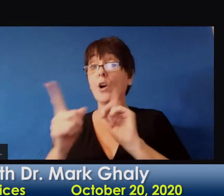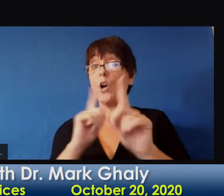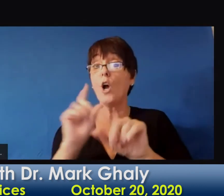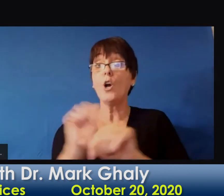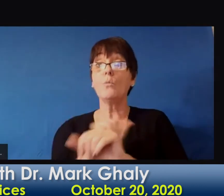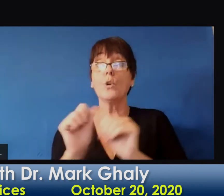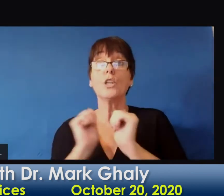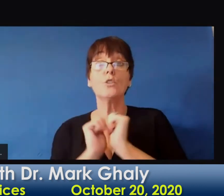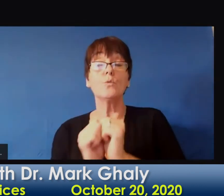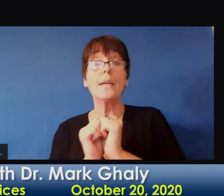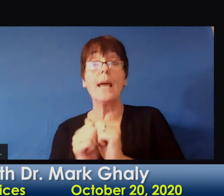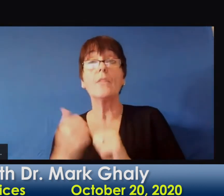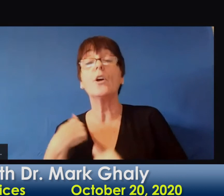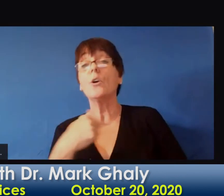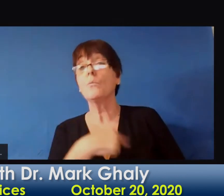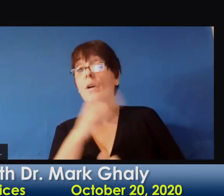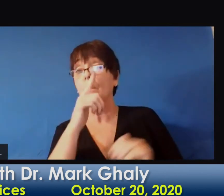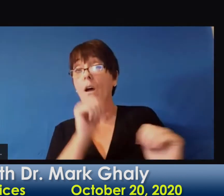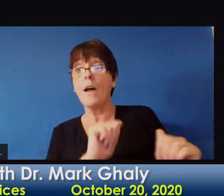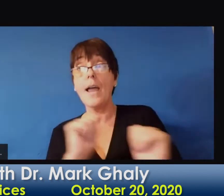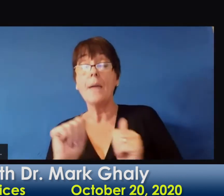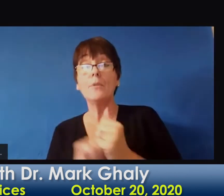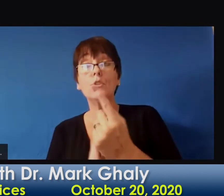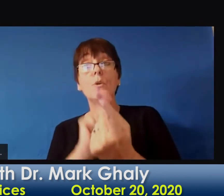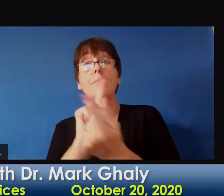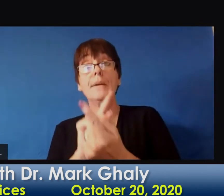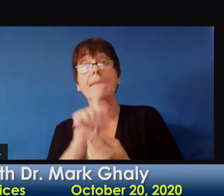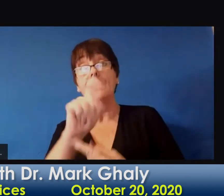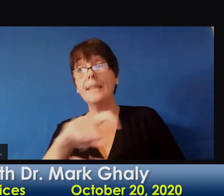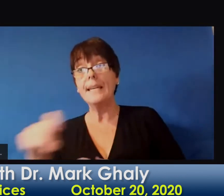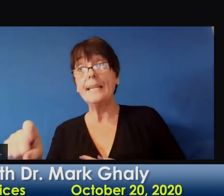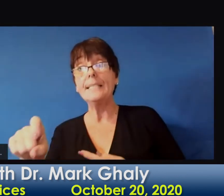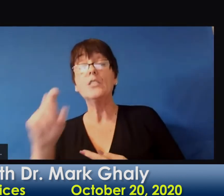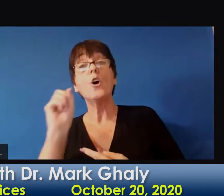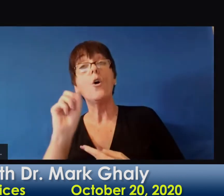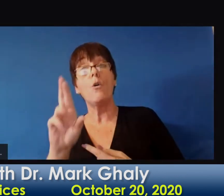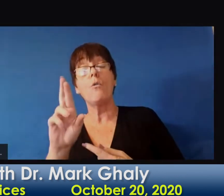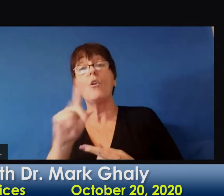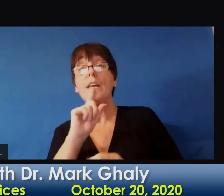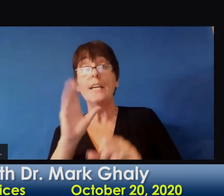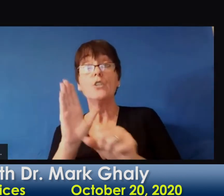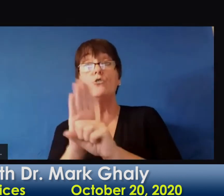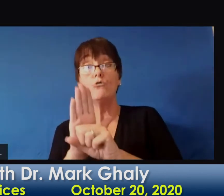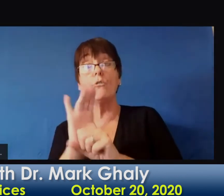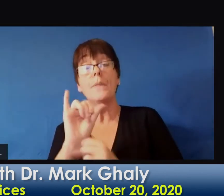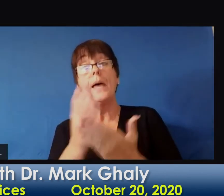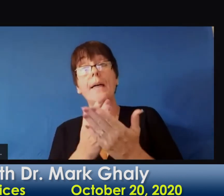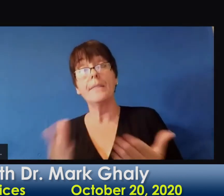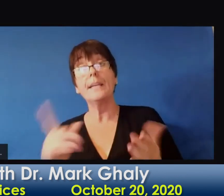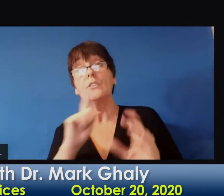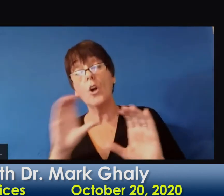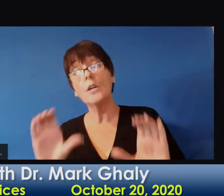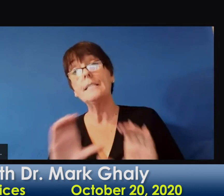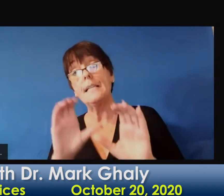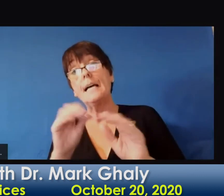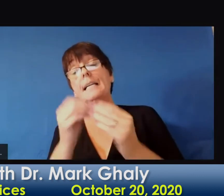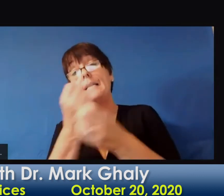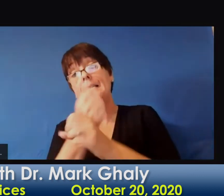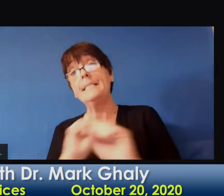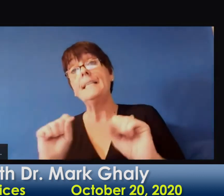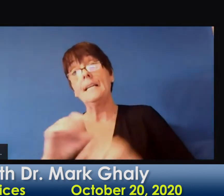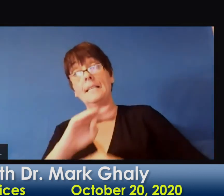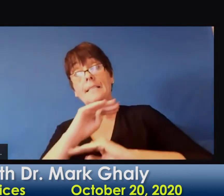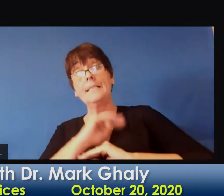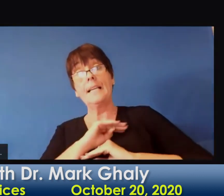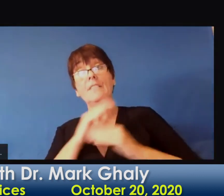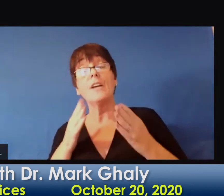together, we're not able to meet the needs or ensure that things are done in a safe and